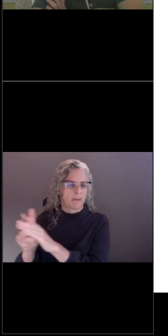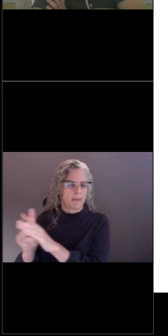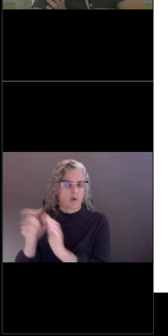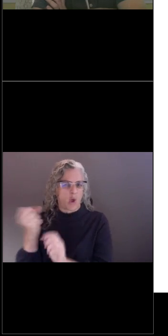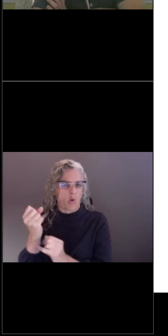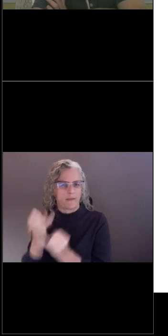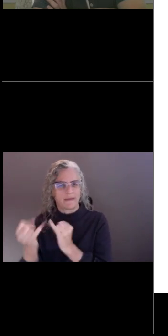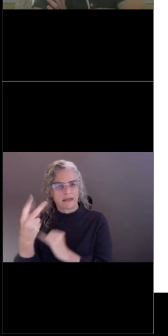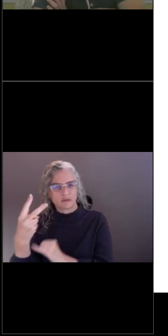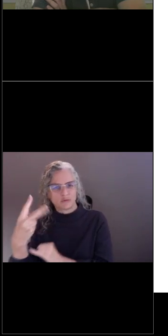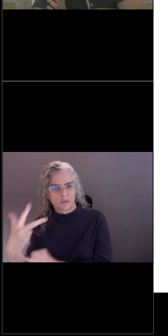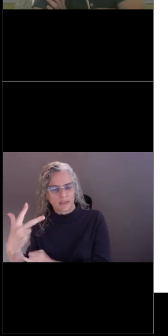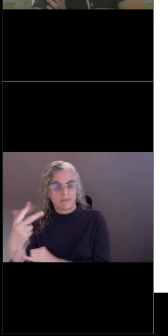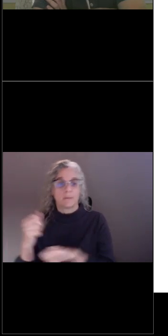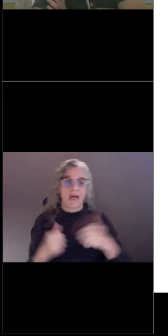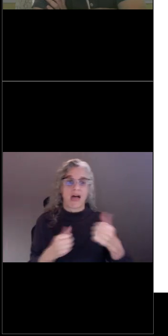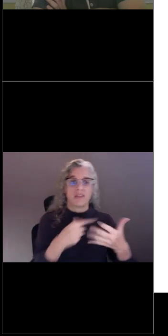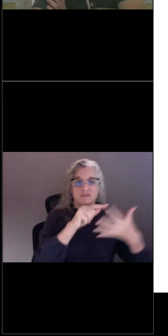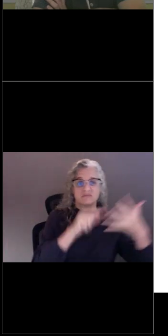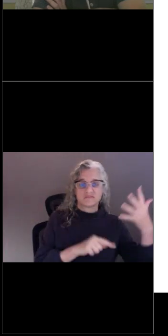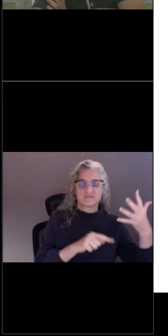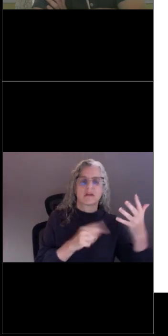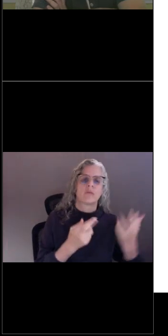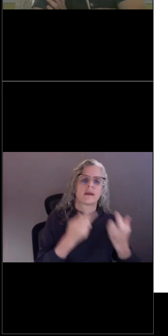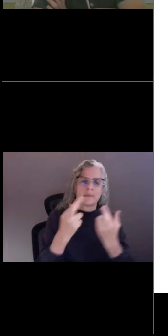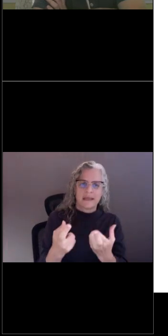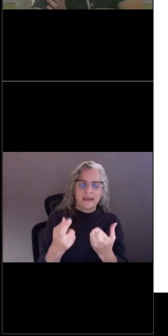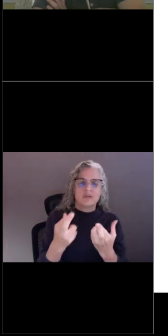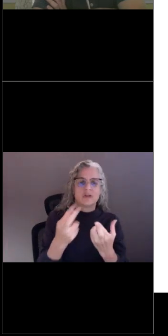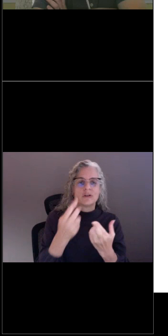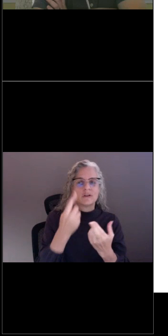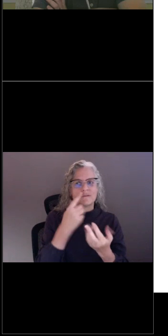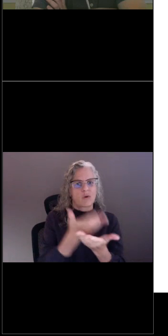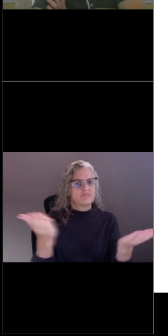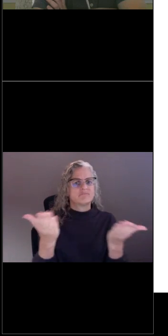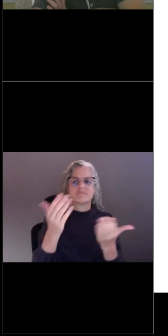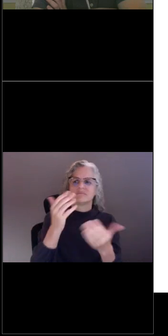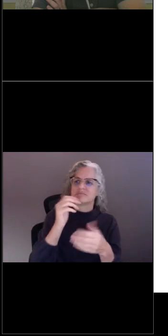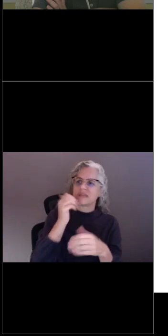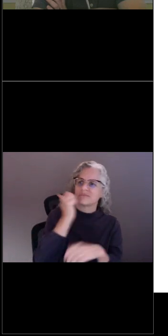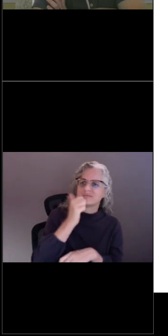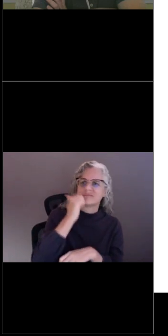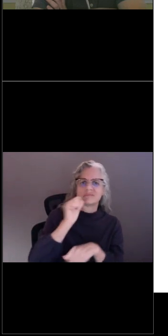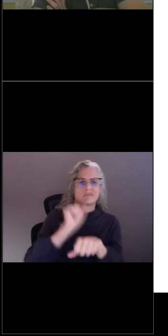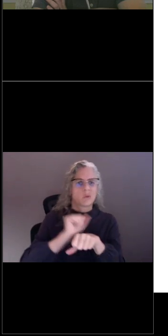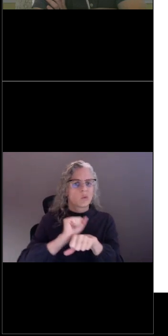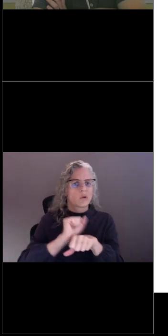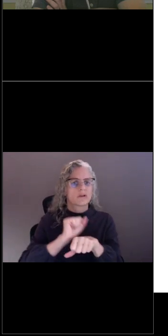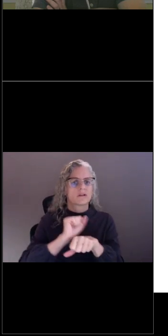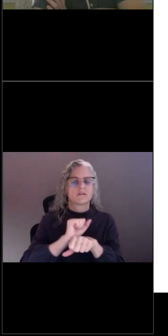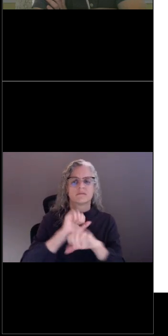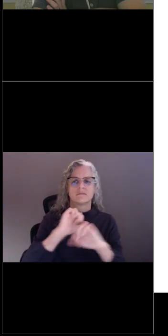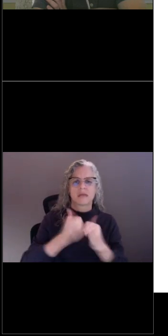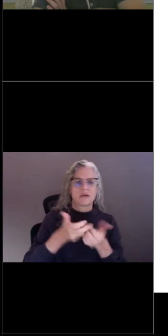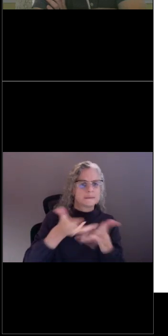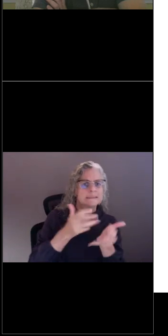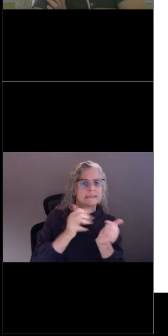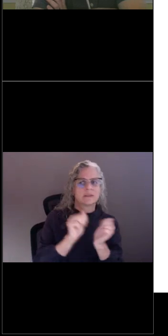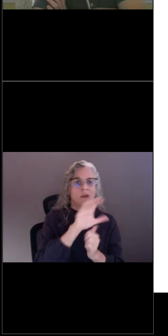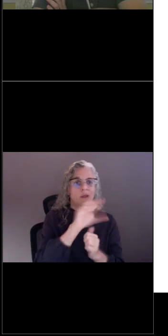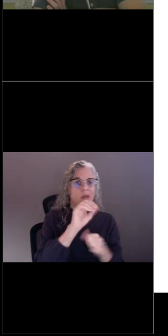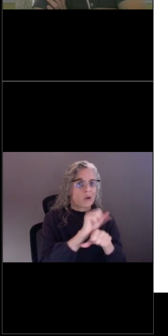are the recommendations for how to, as you're going about your professional life, you know, communicating with colleagues, whether you